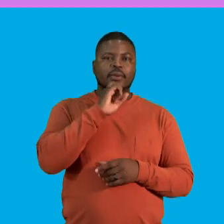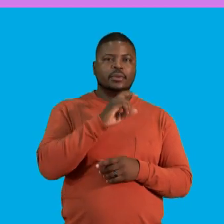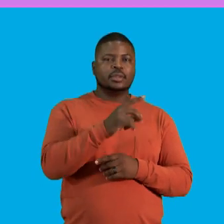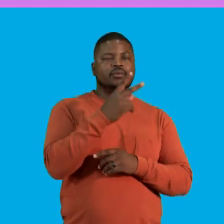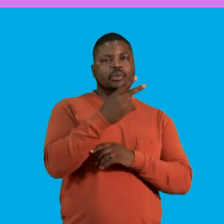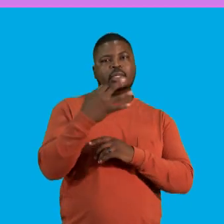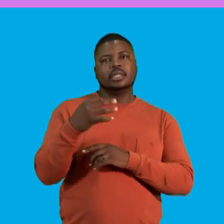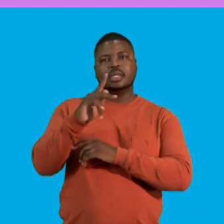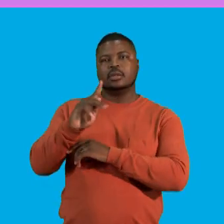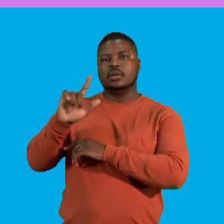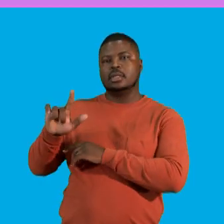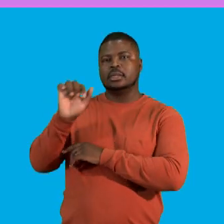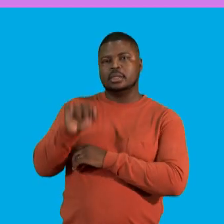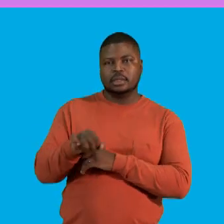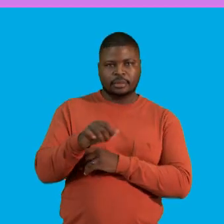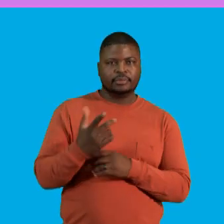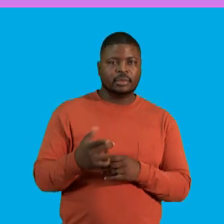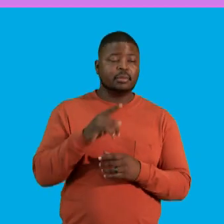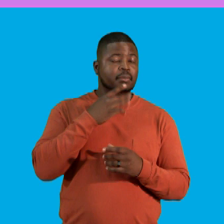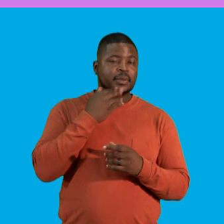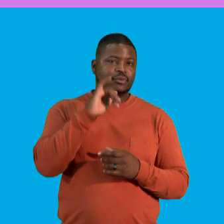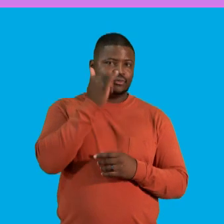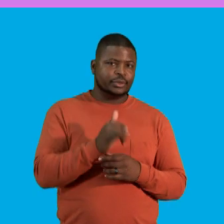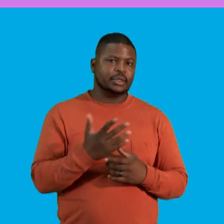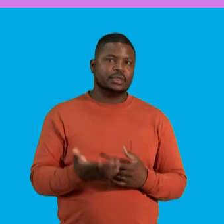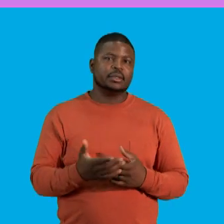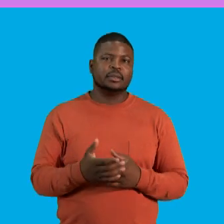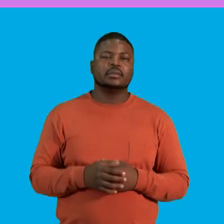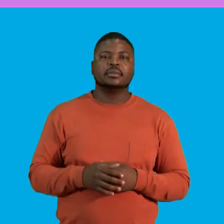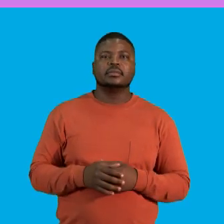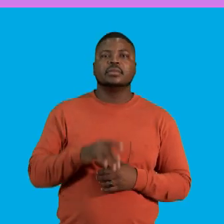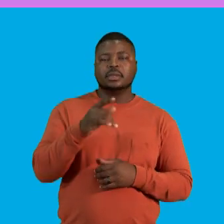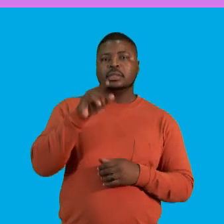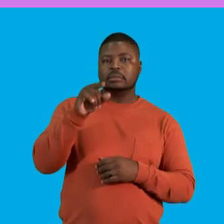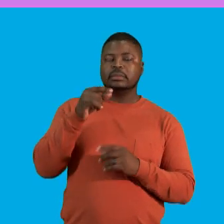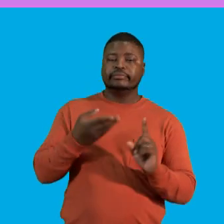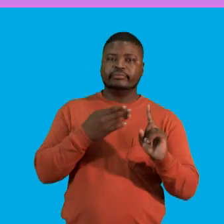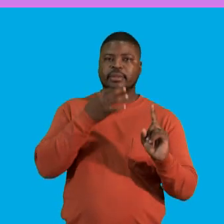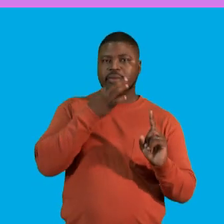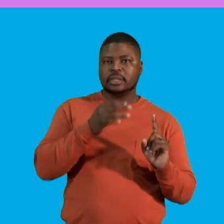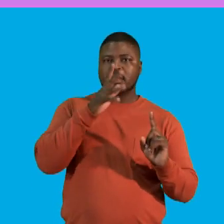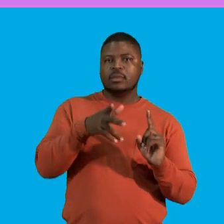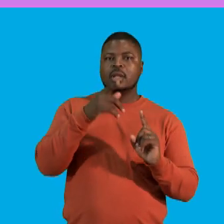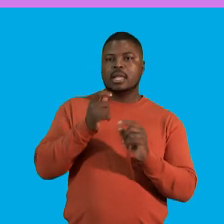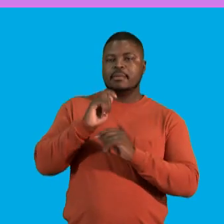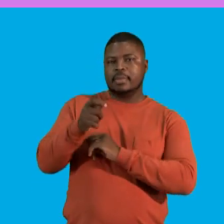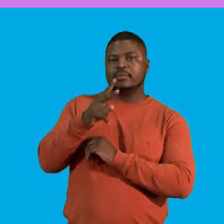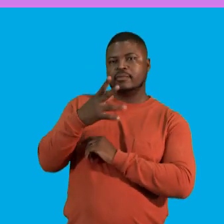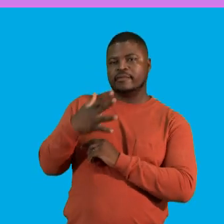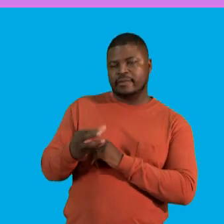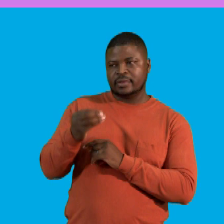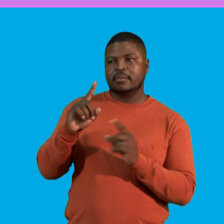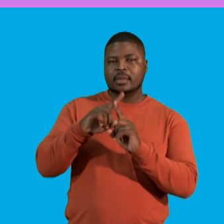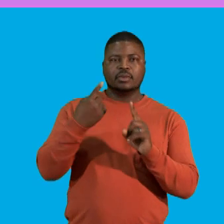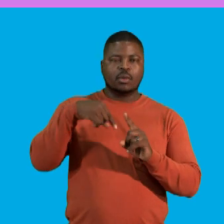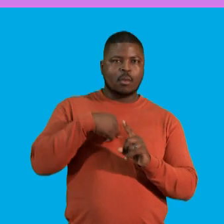water. Verify her claim. So she claims that it's going to be 250 for using 23. So we must calculate the amount that she's